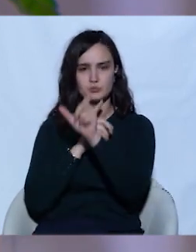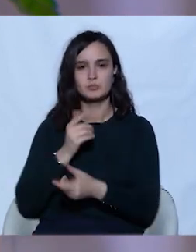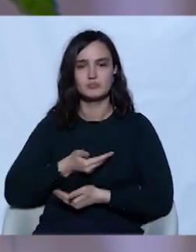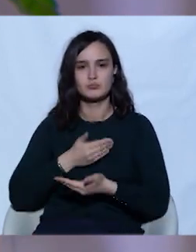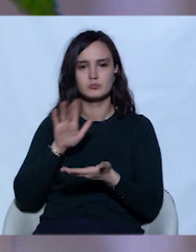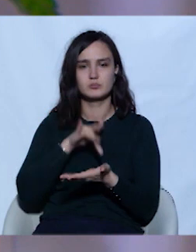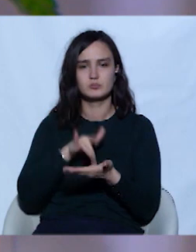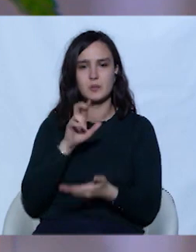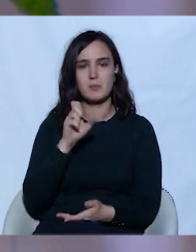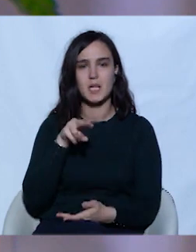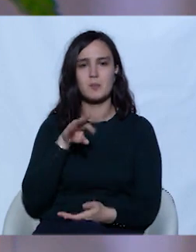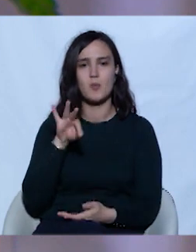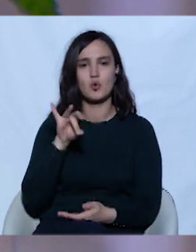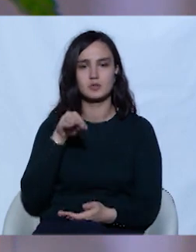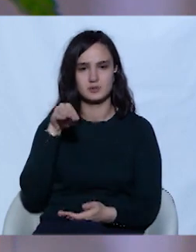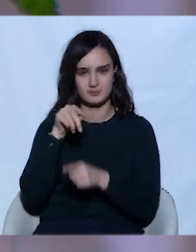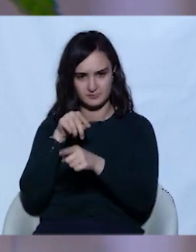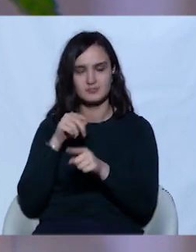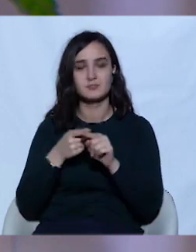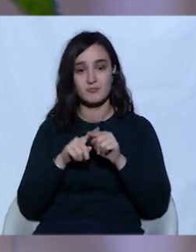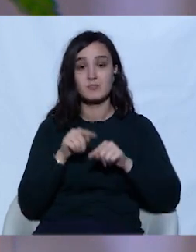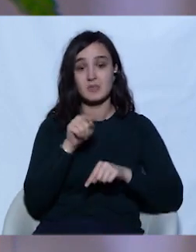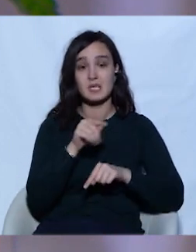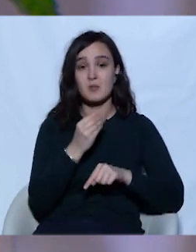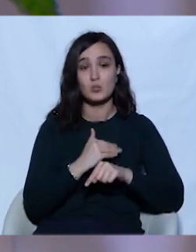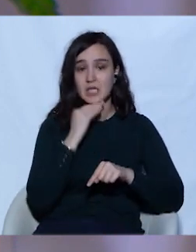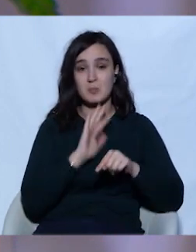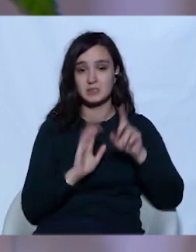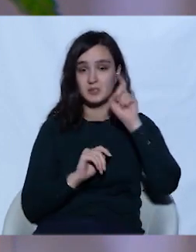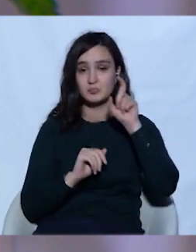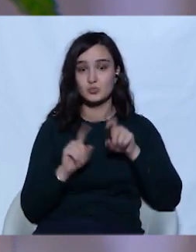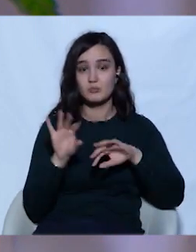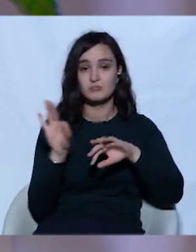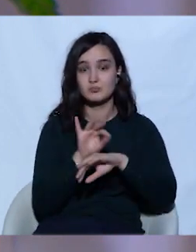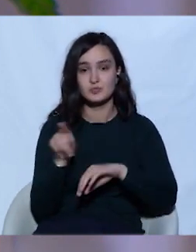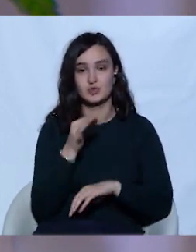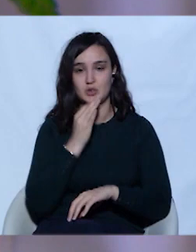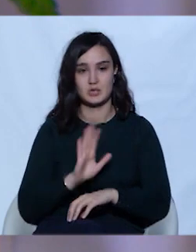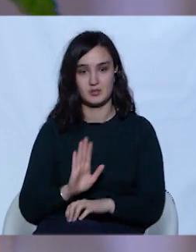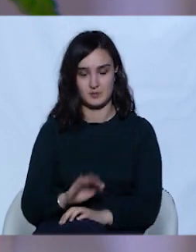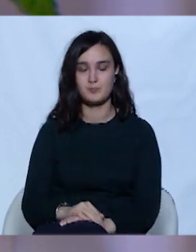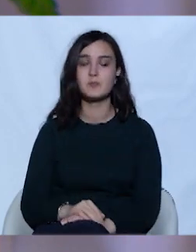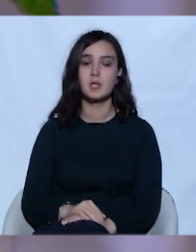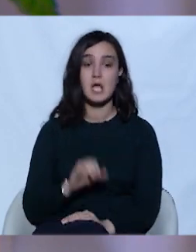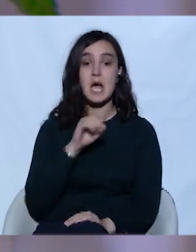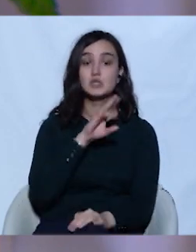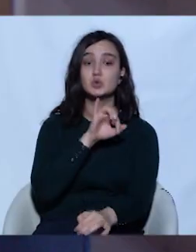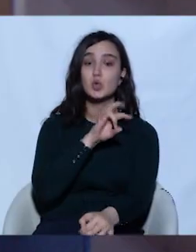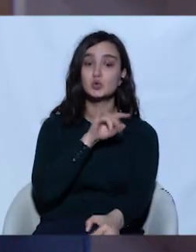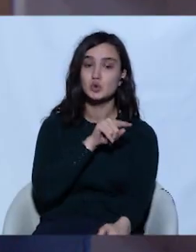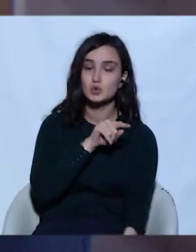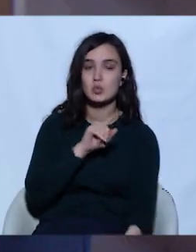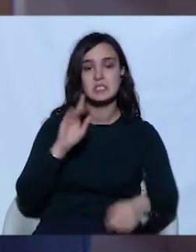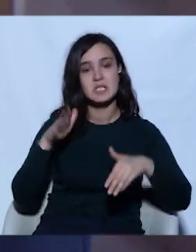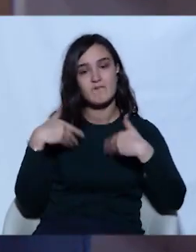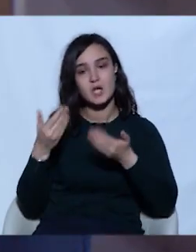a respectable and educated young farmer, but Emma believes Harriet should marry a higher class man.